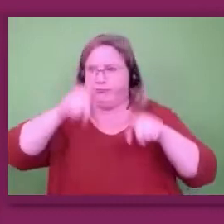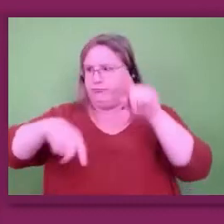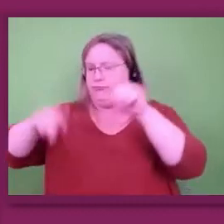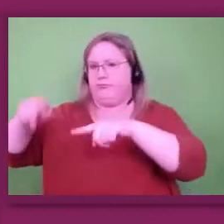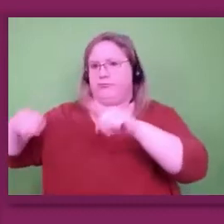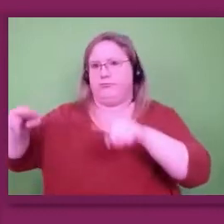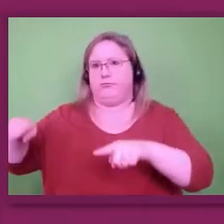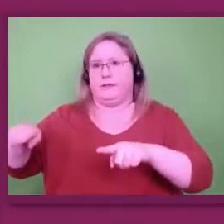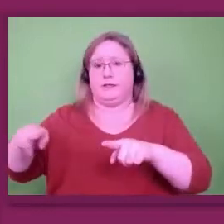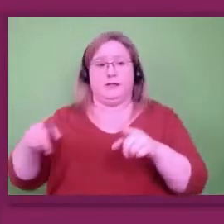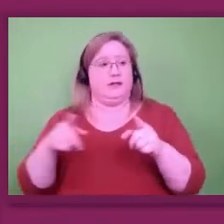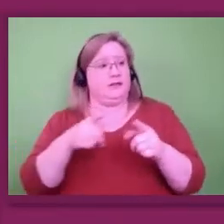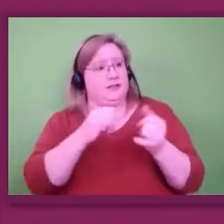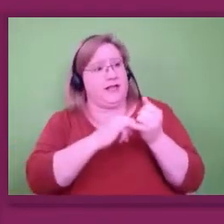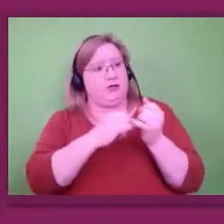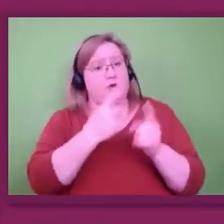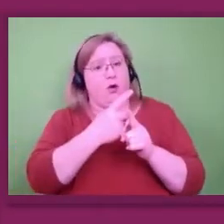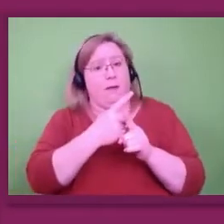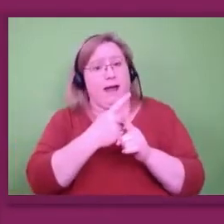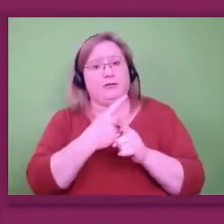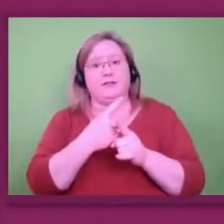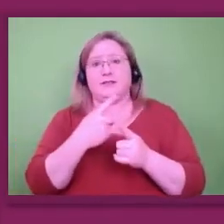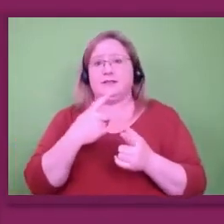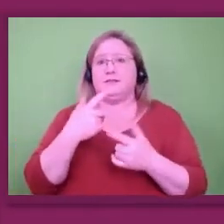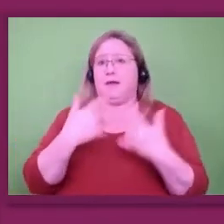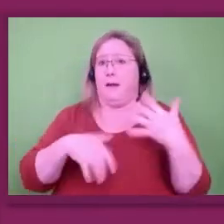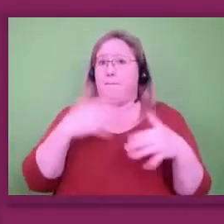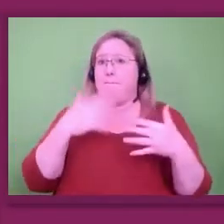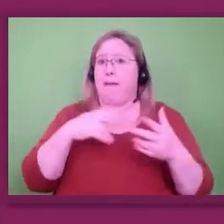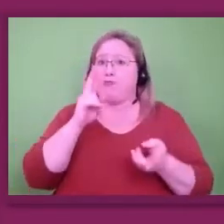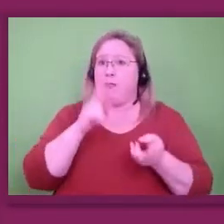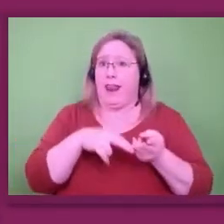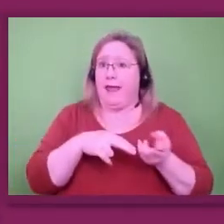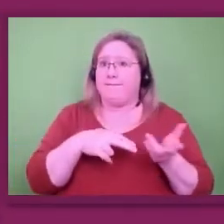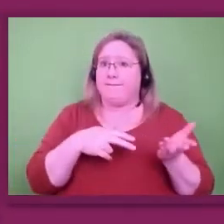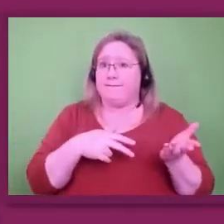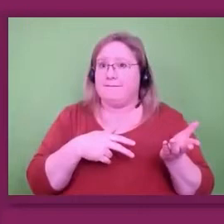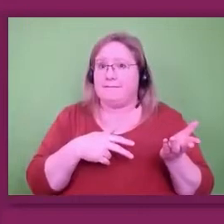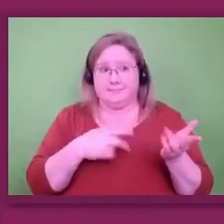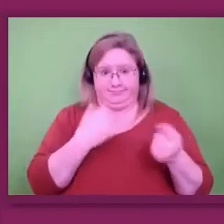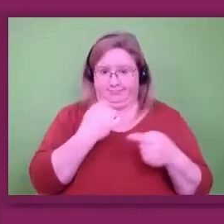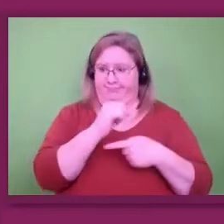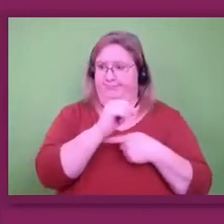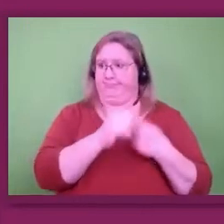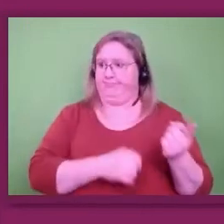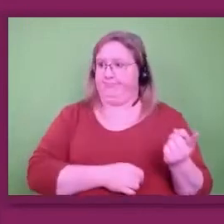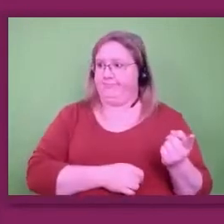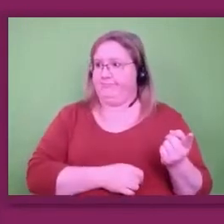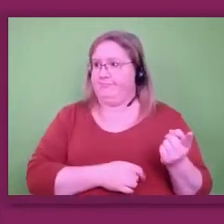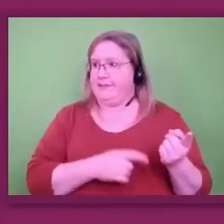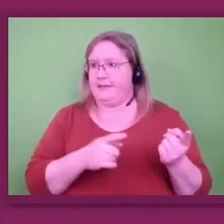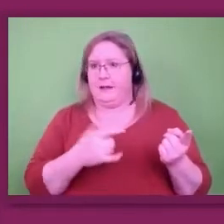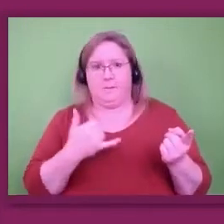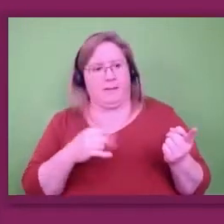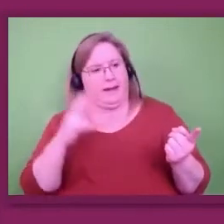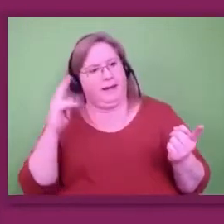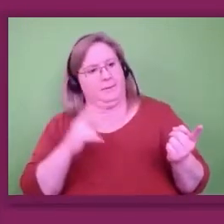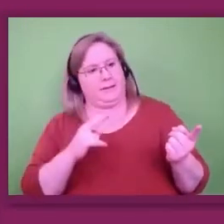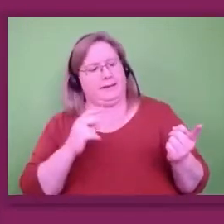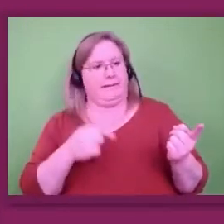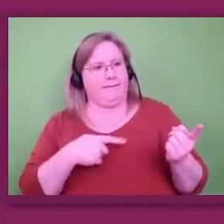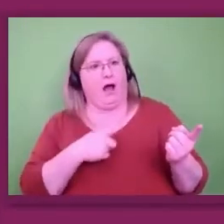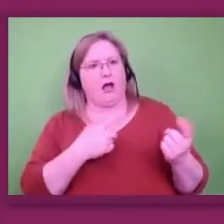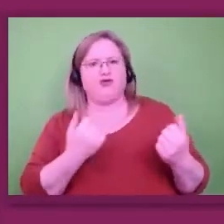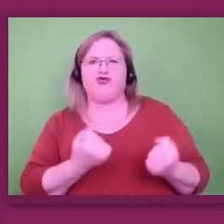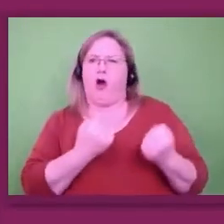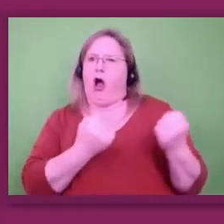relief. You know, because obviously, you know, she's perceived as being maybe strong or just being perceived as